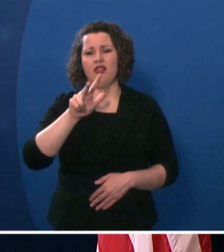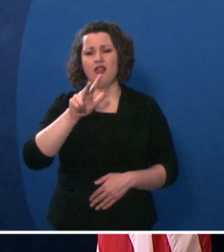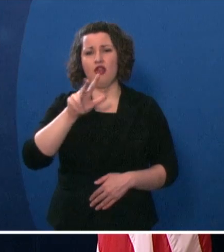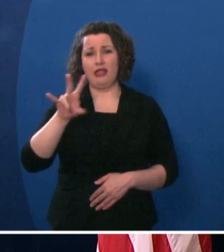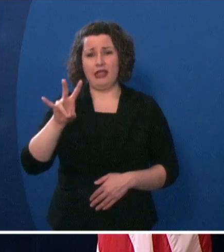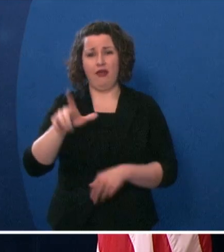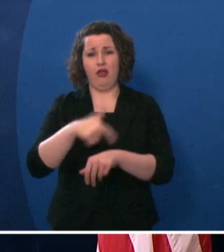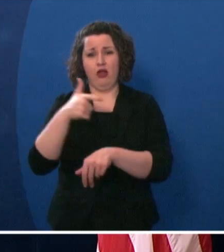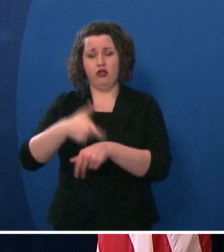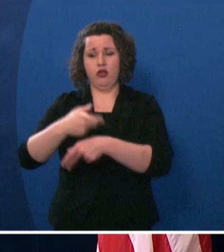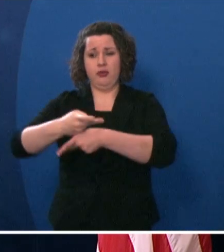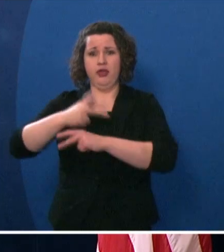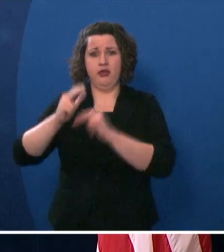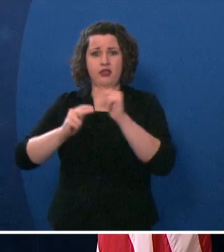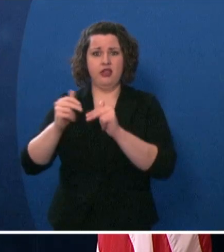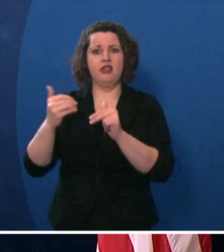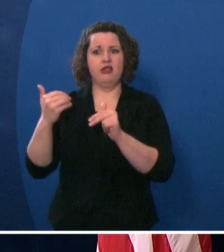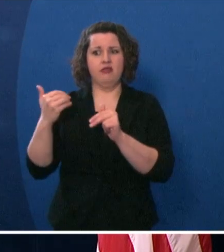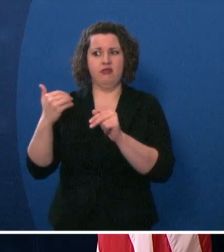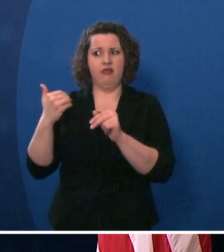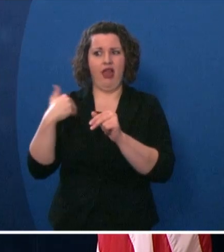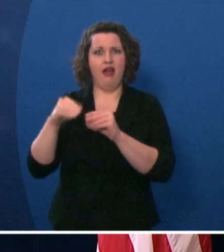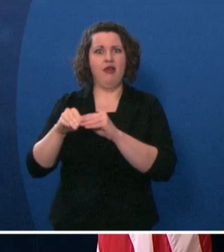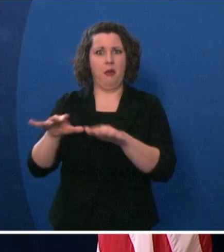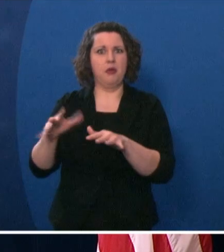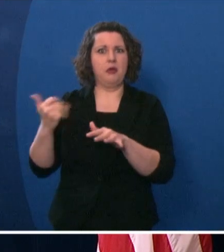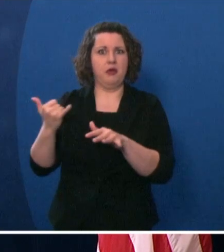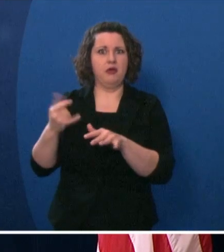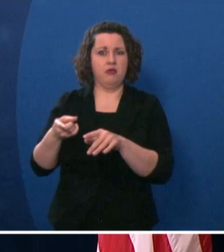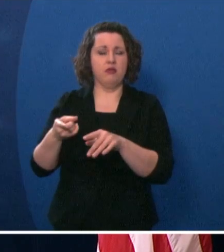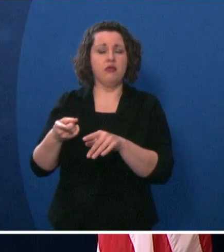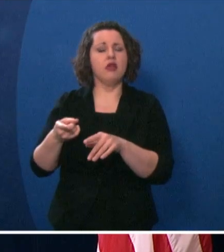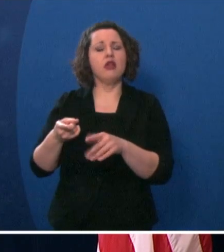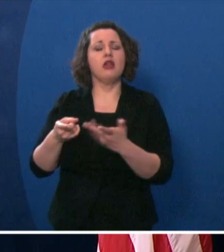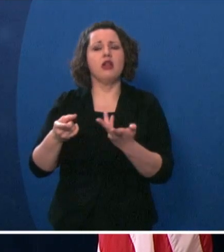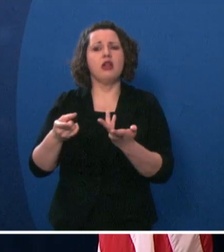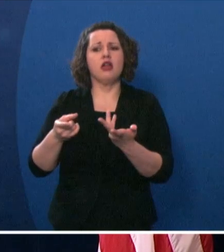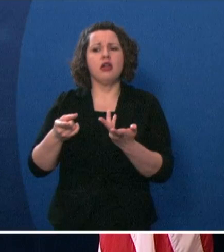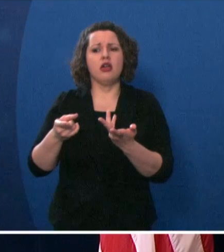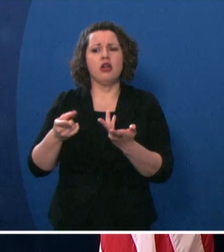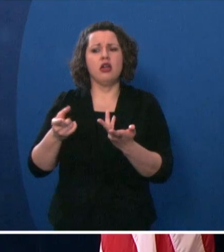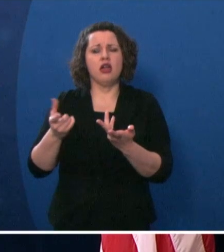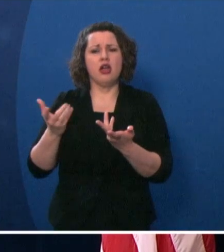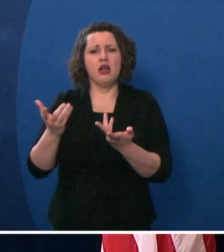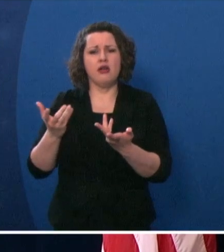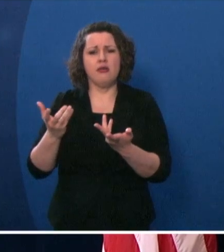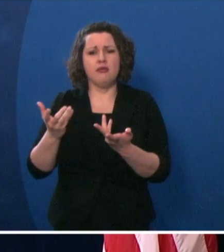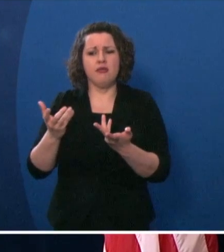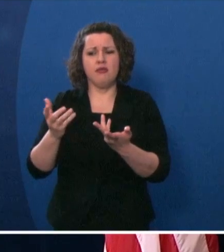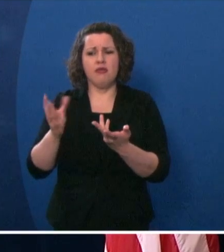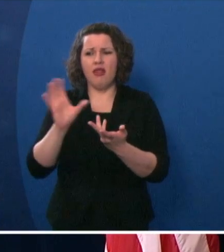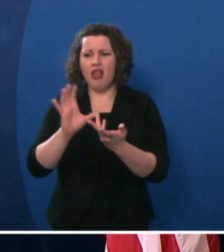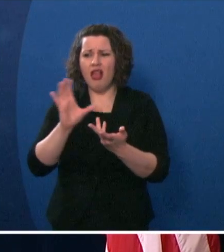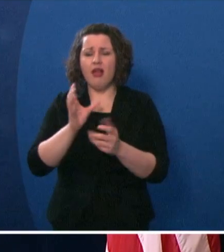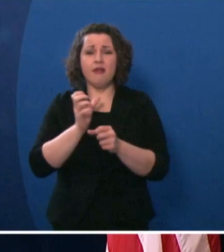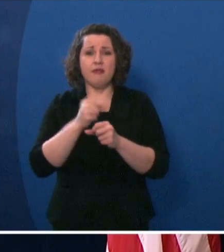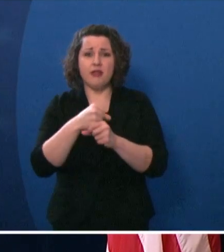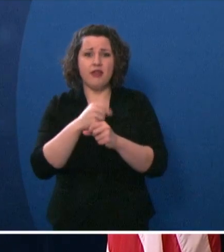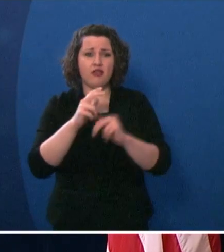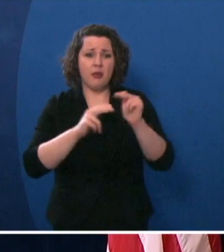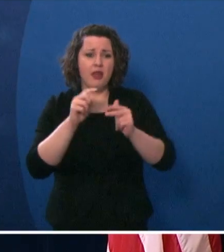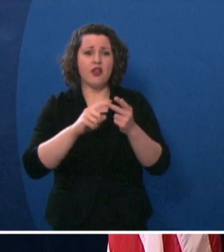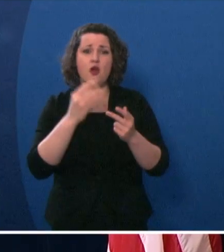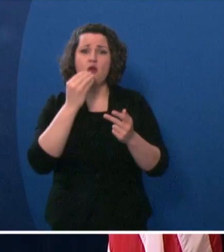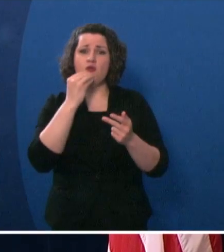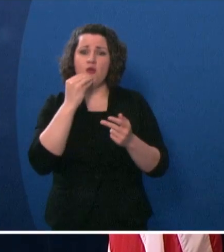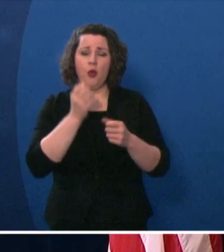care facilities as having outbreaks currently. Yeah, yeah. I'm not finding manufacturing plants and food